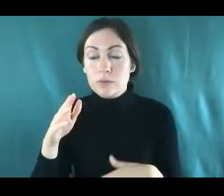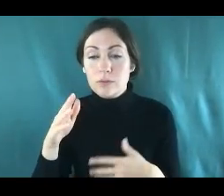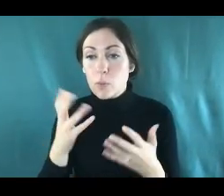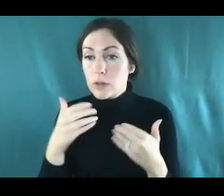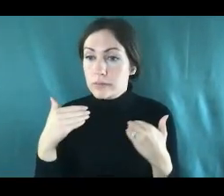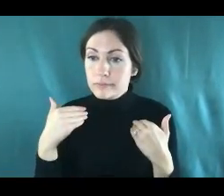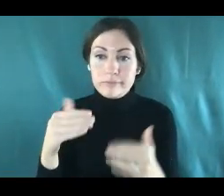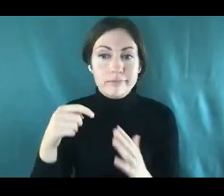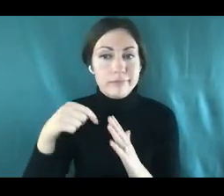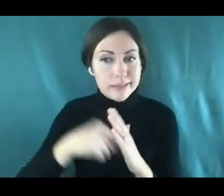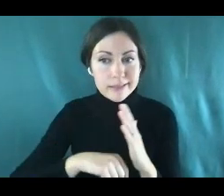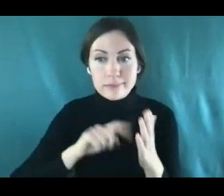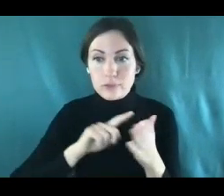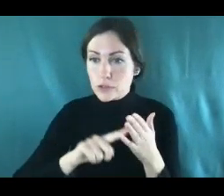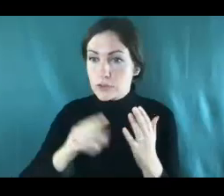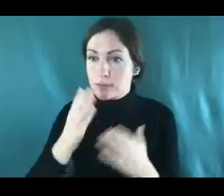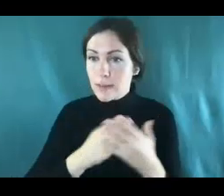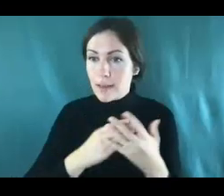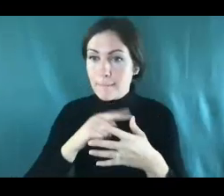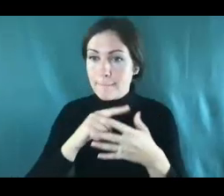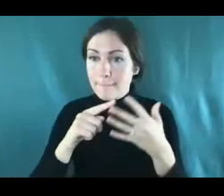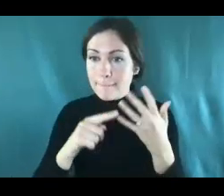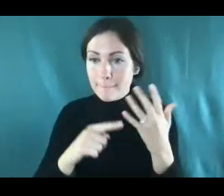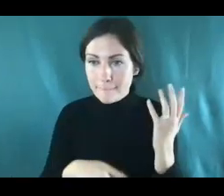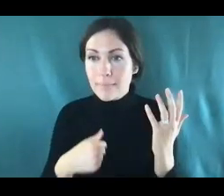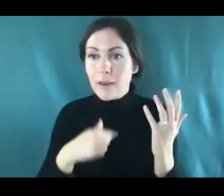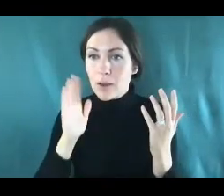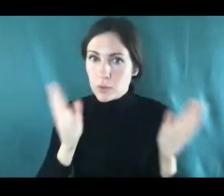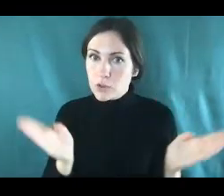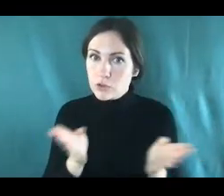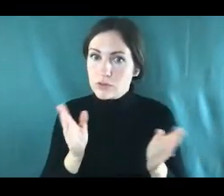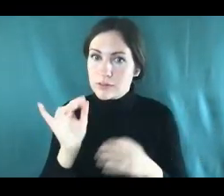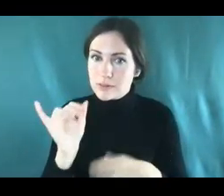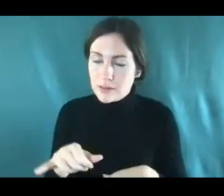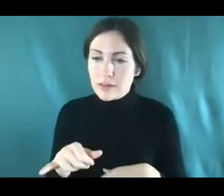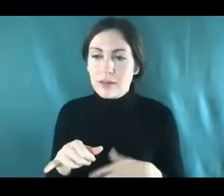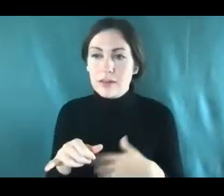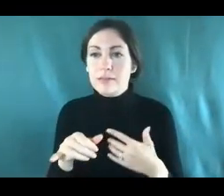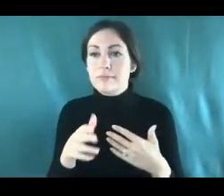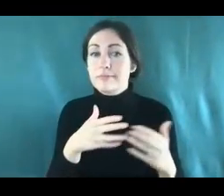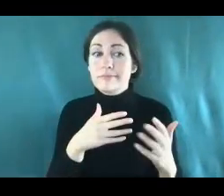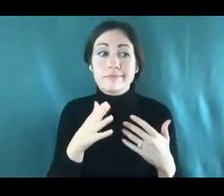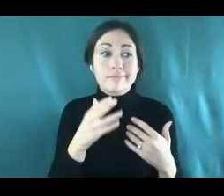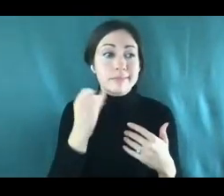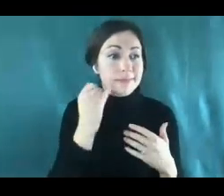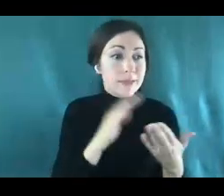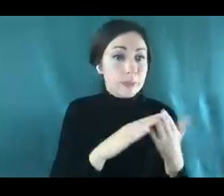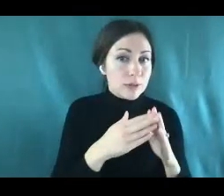these areas of awareness, I would really encourage you to do so, whether it be community events